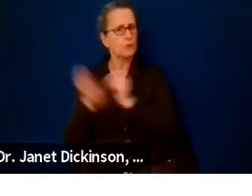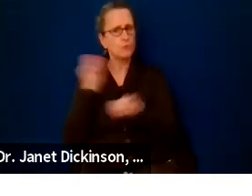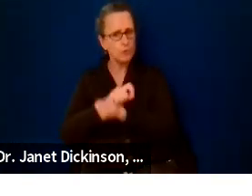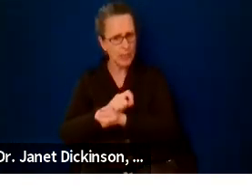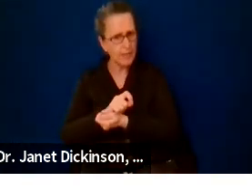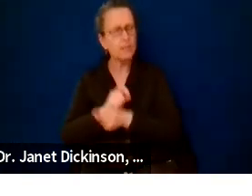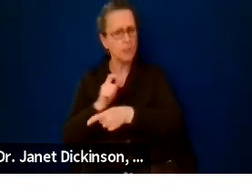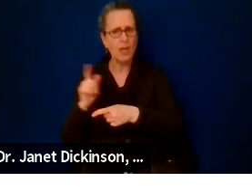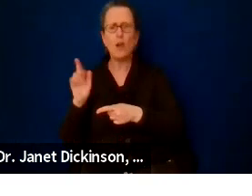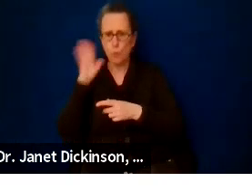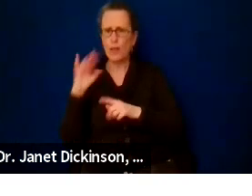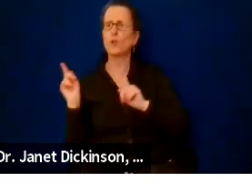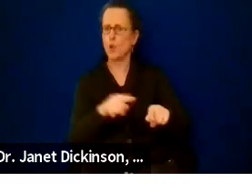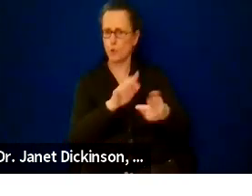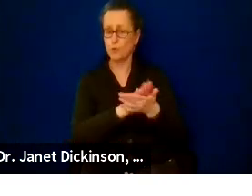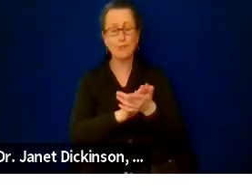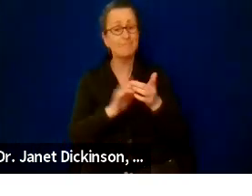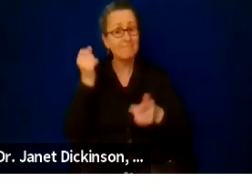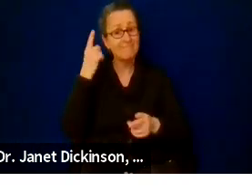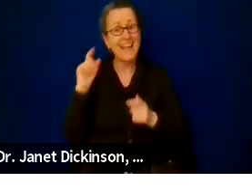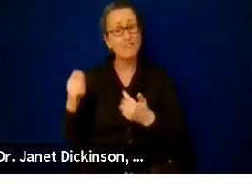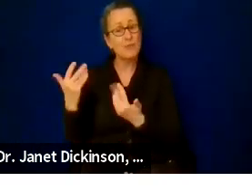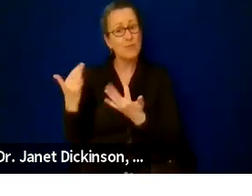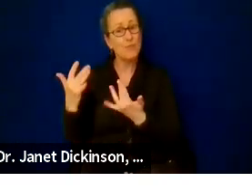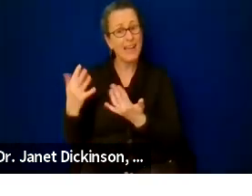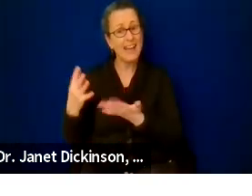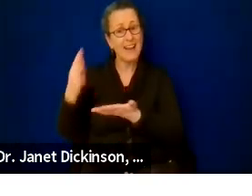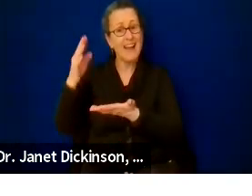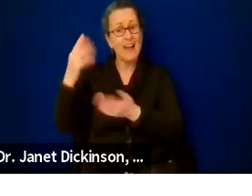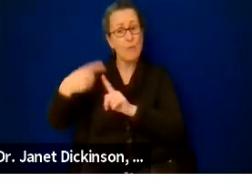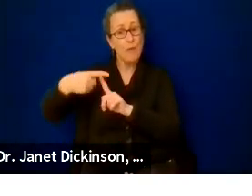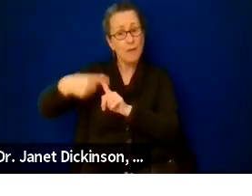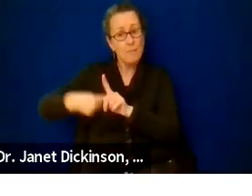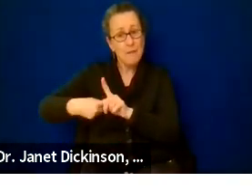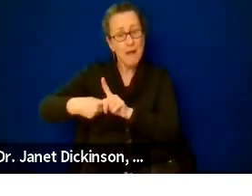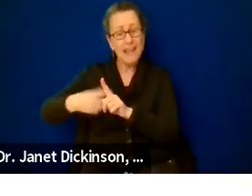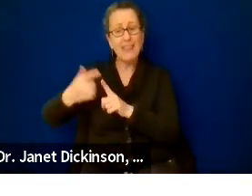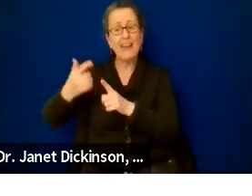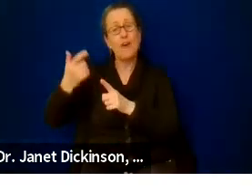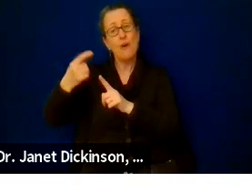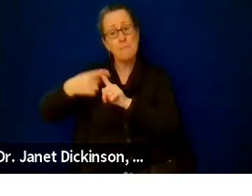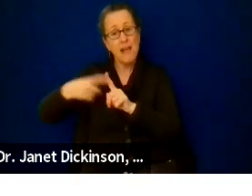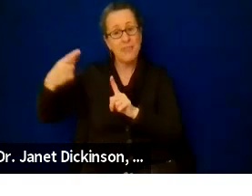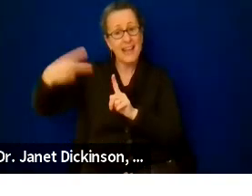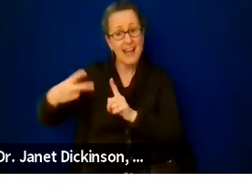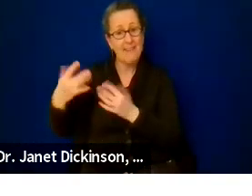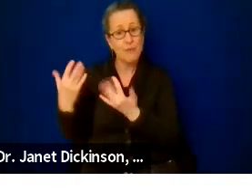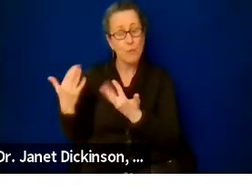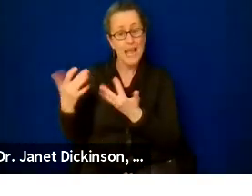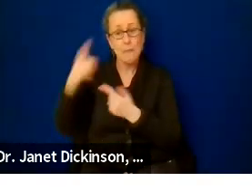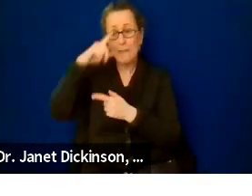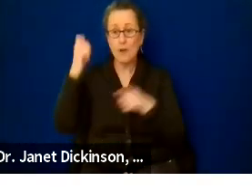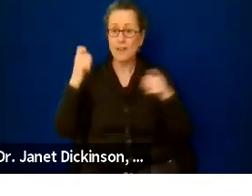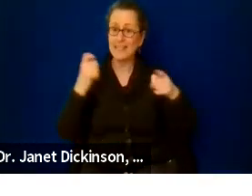classroom, rearrange other learning spaces, transportation needs, all of those kinds of things. We believe we can